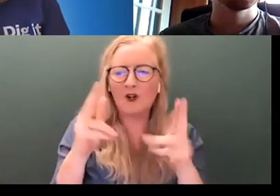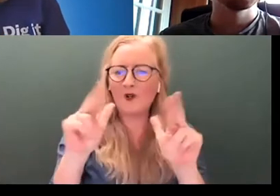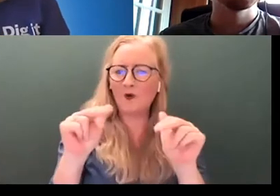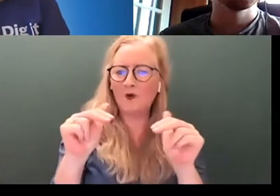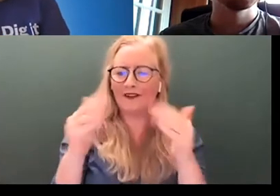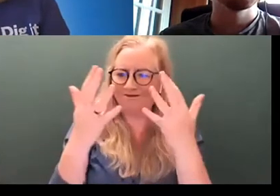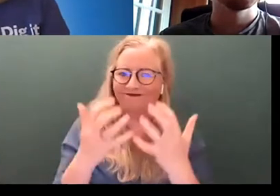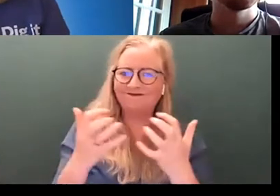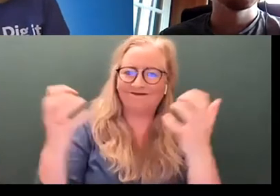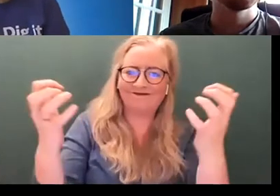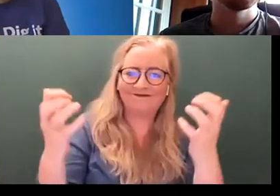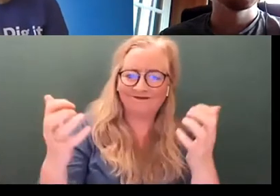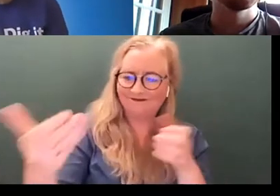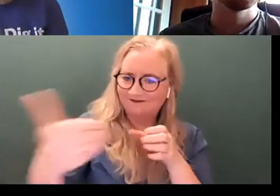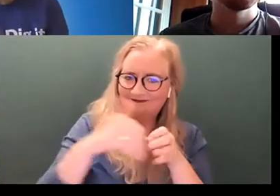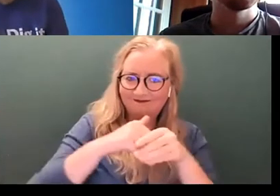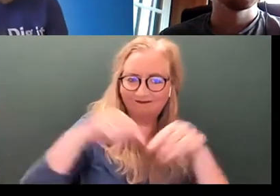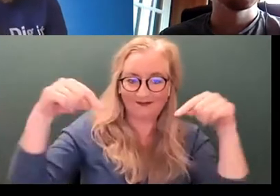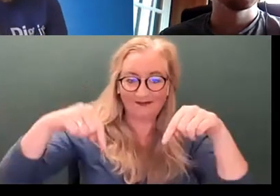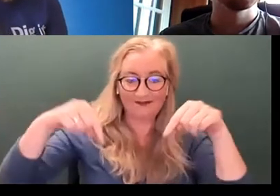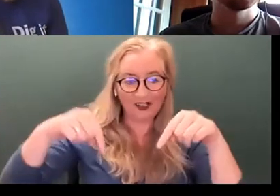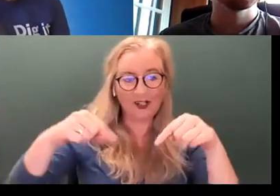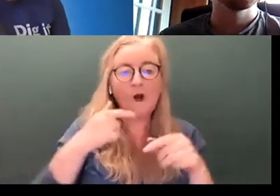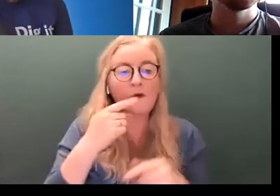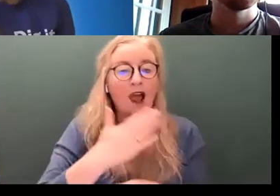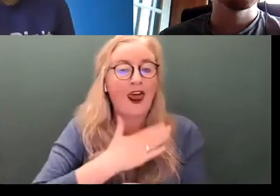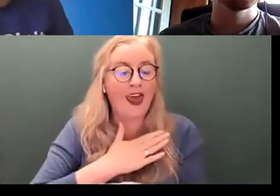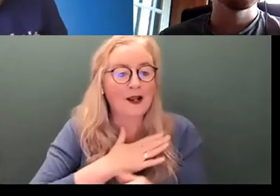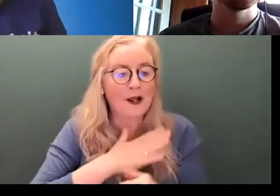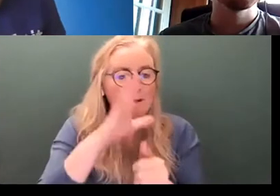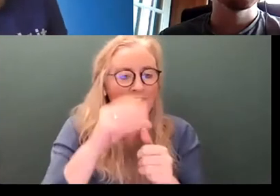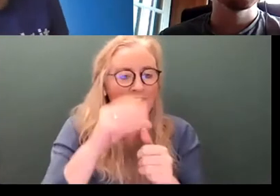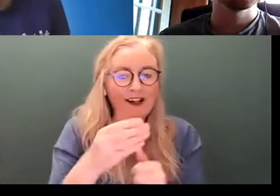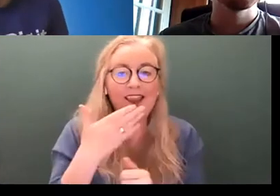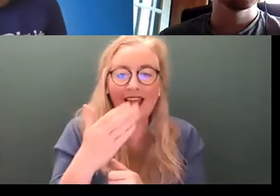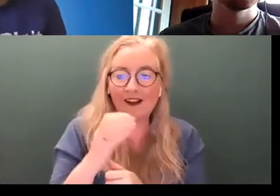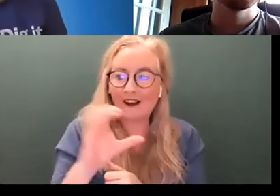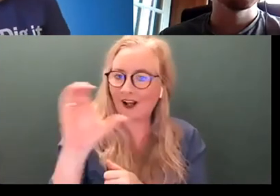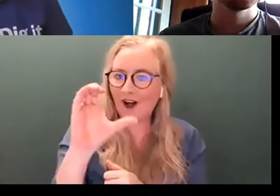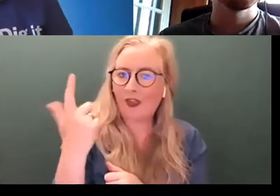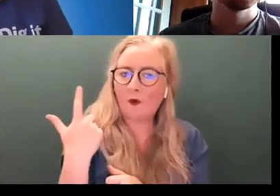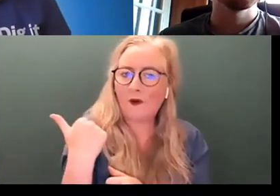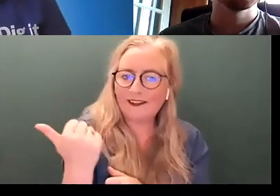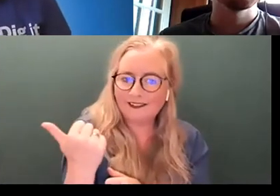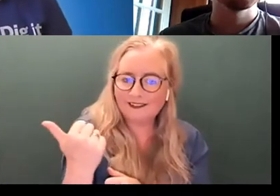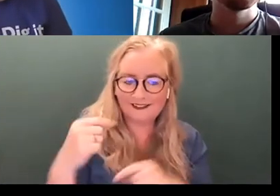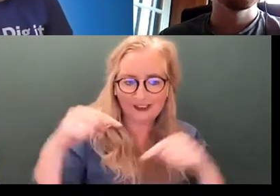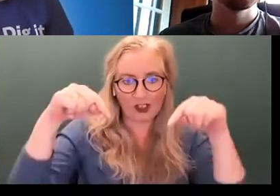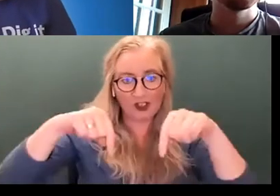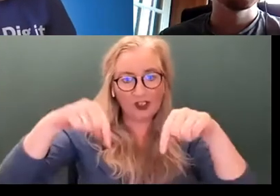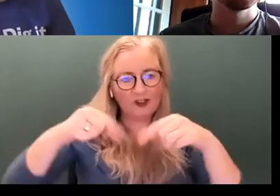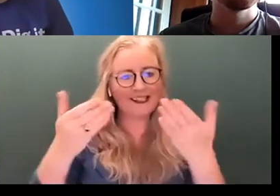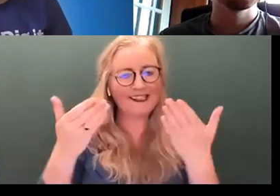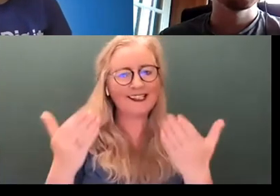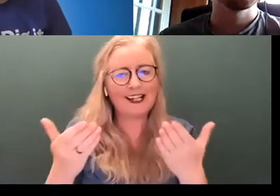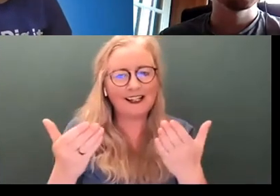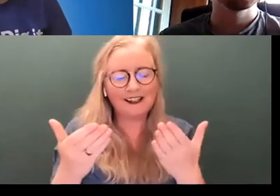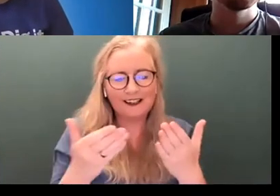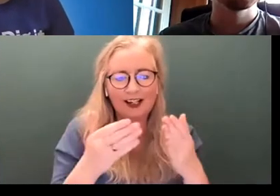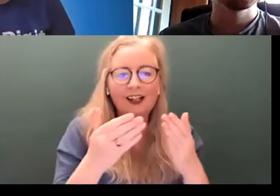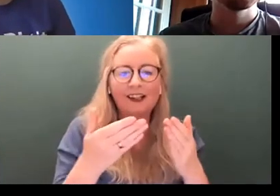to this piece. We'd like particularly to thank Catherine White, who is here today as the Irish